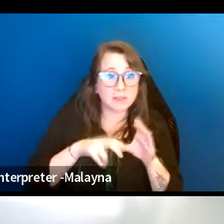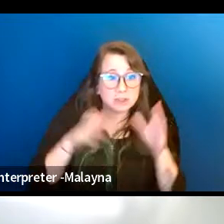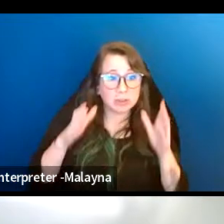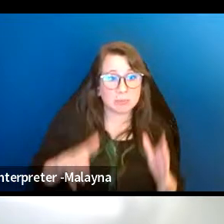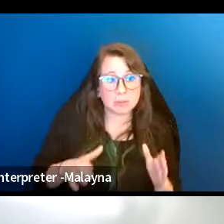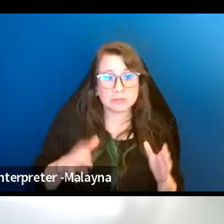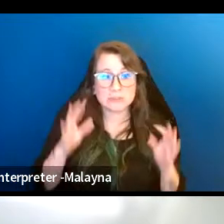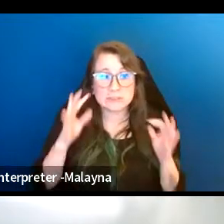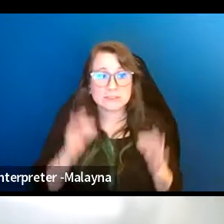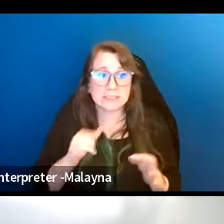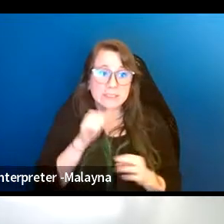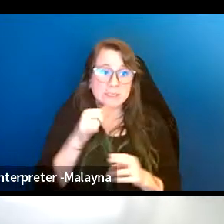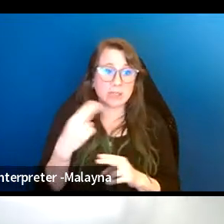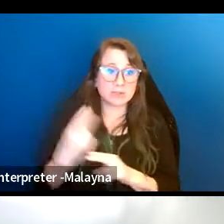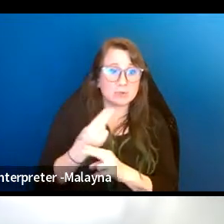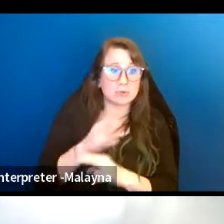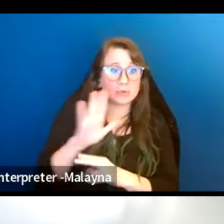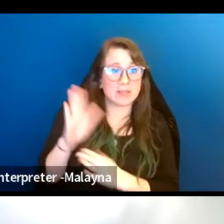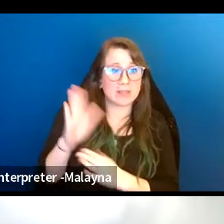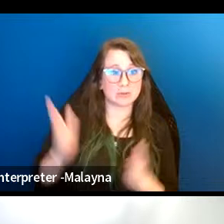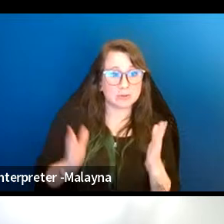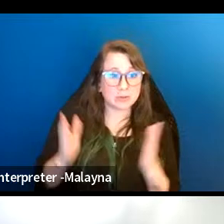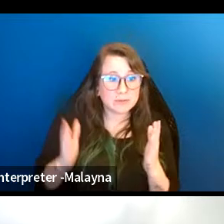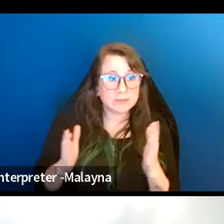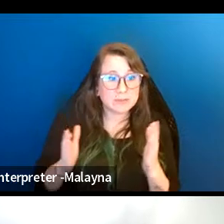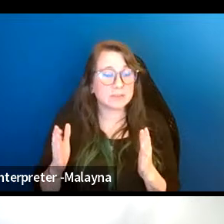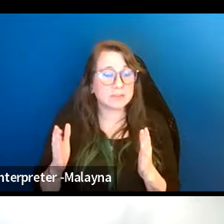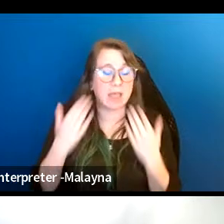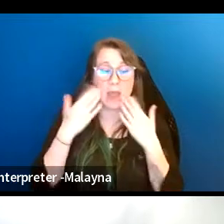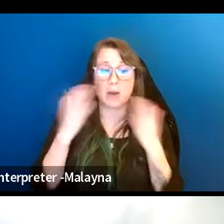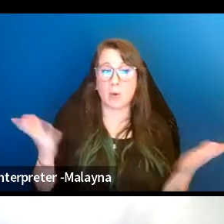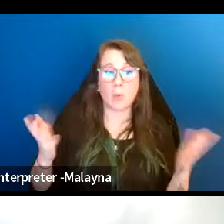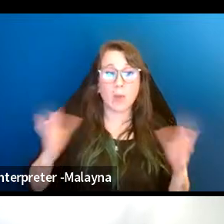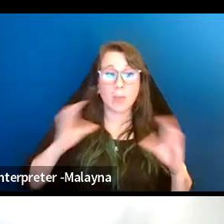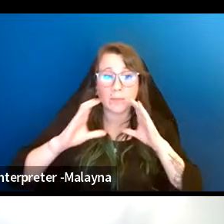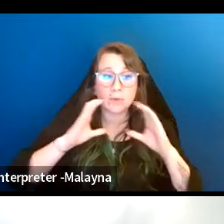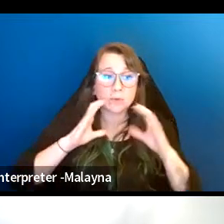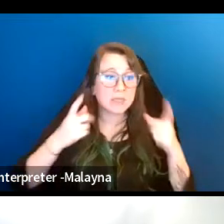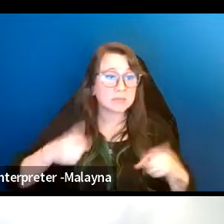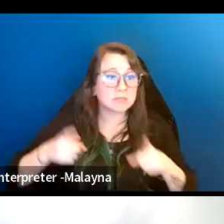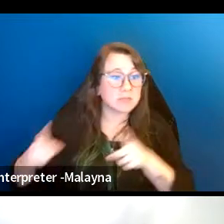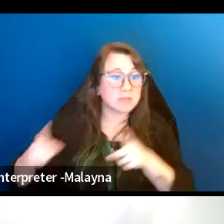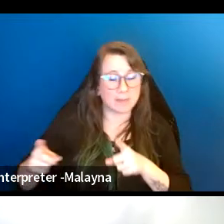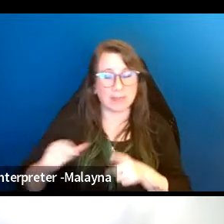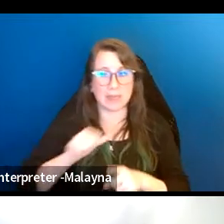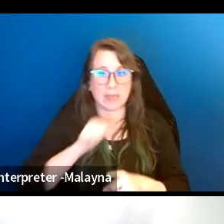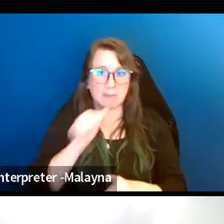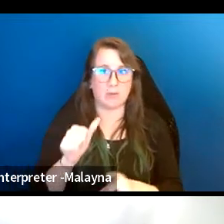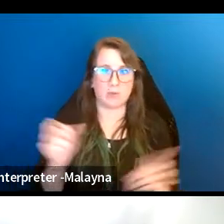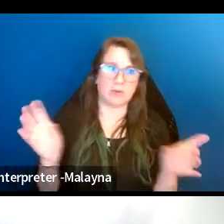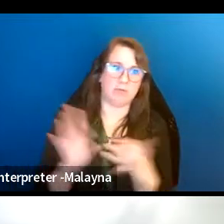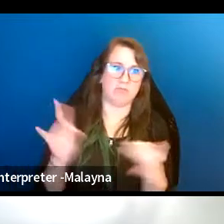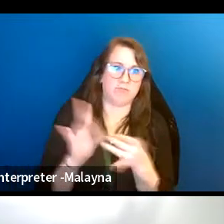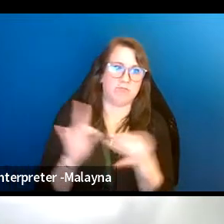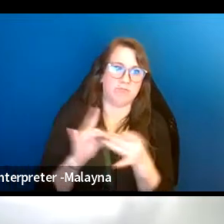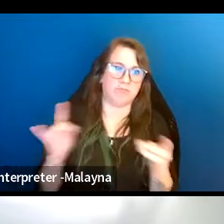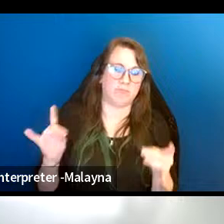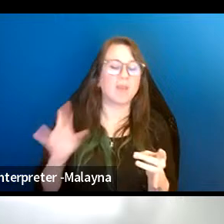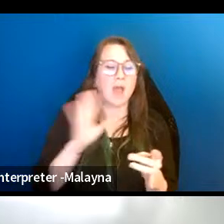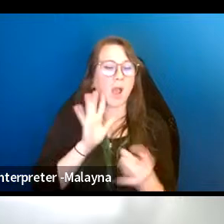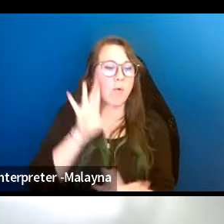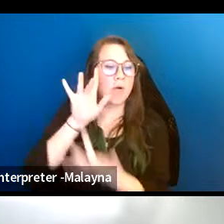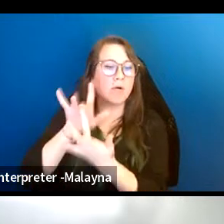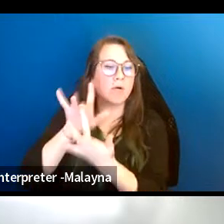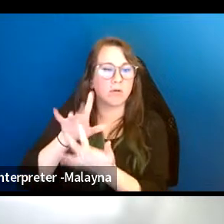not utilizing their services. I don't know what the communication is, and I'm not really going to speculate. I will reach out to